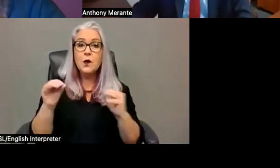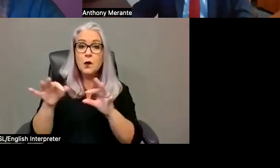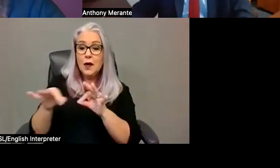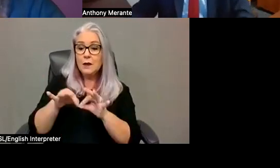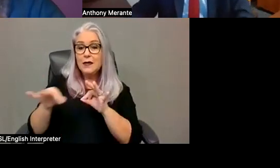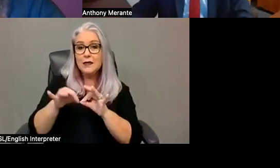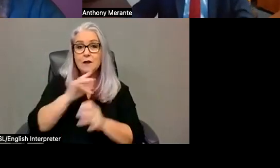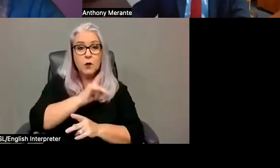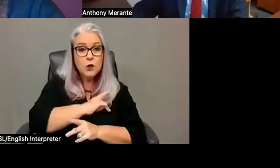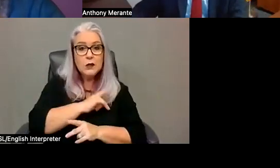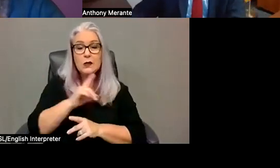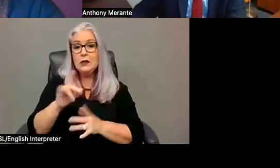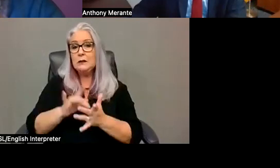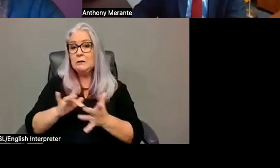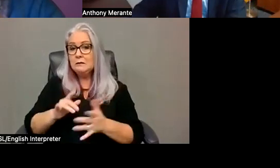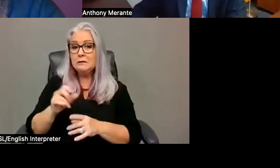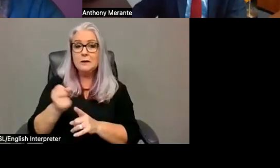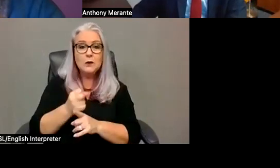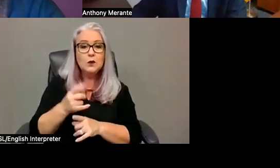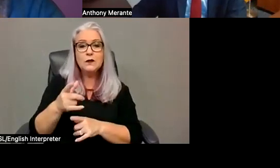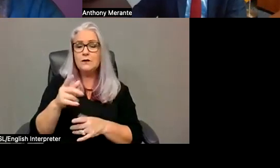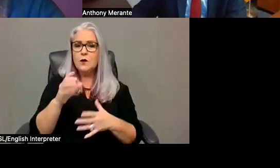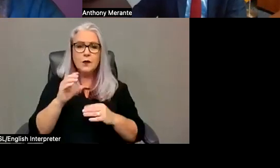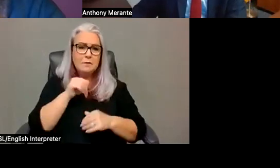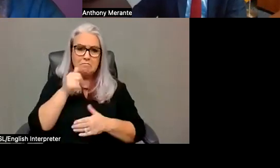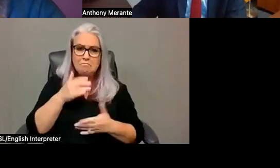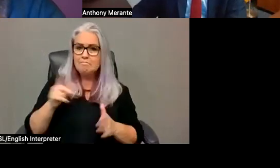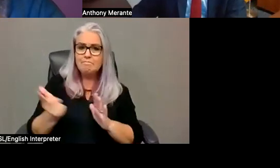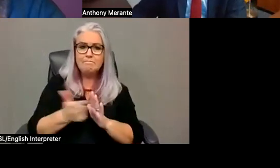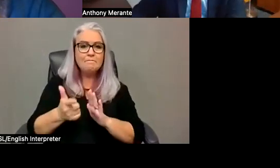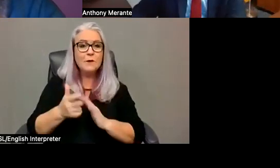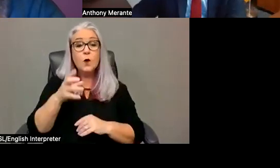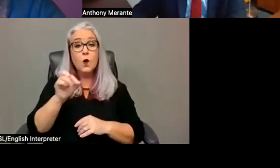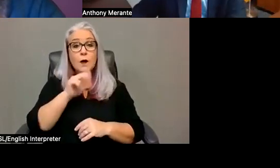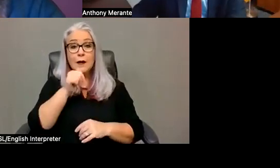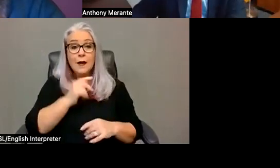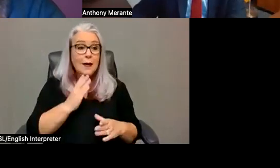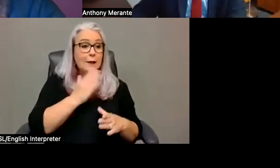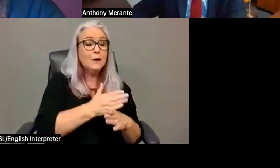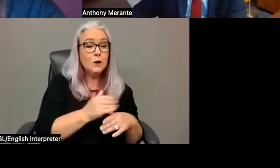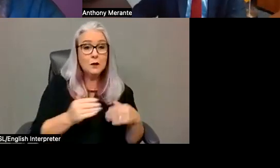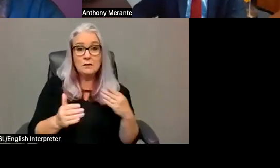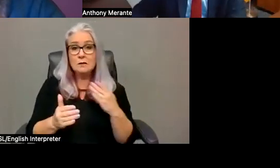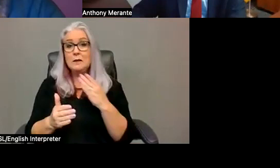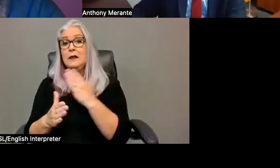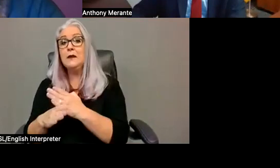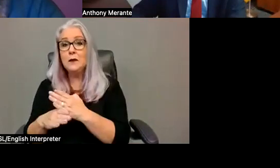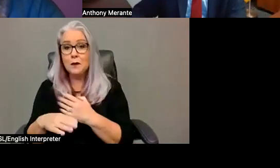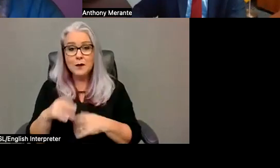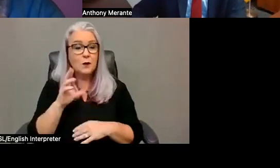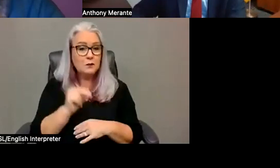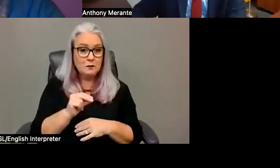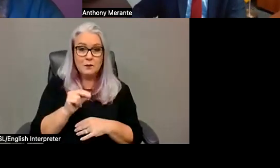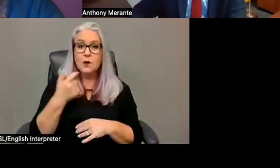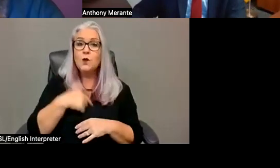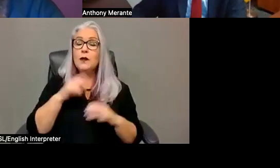personal or abusive nature will be permitted, nor will candidates interrupt one another. The moderator has the authority to pause